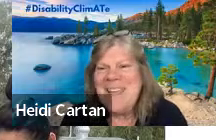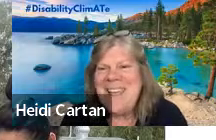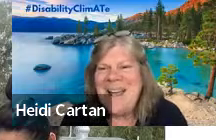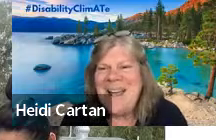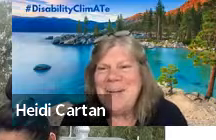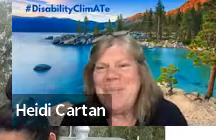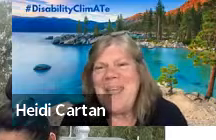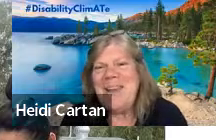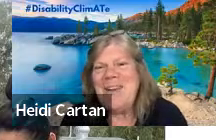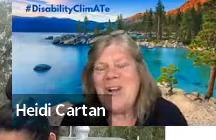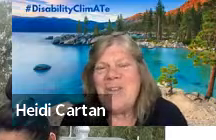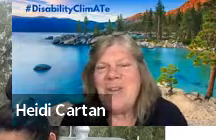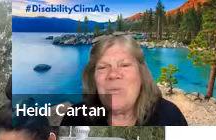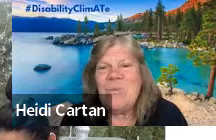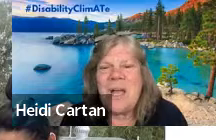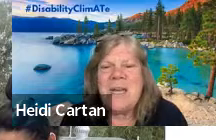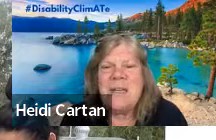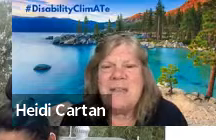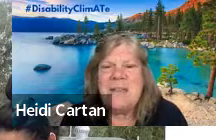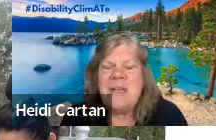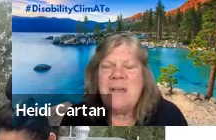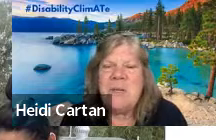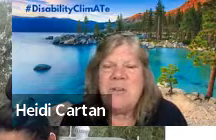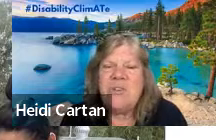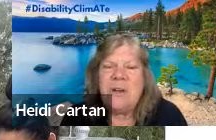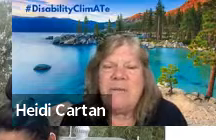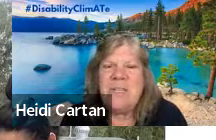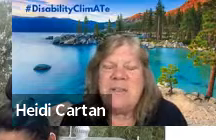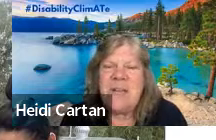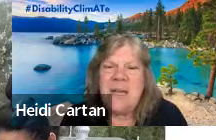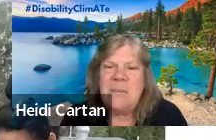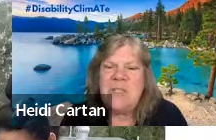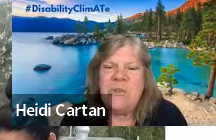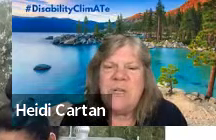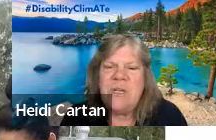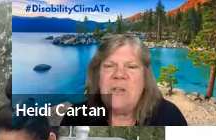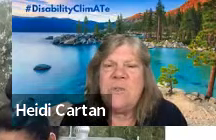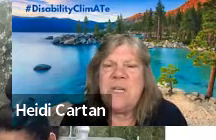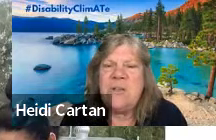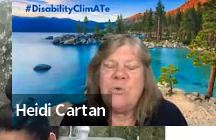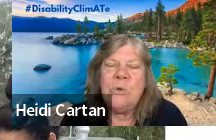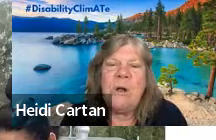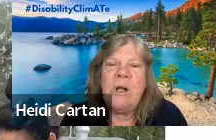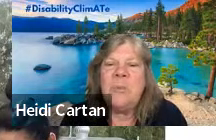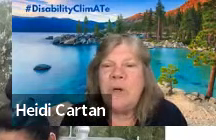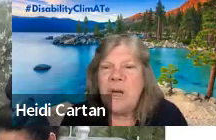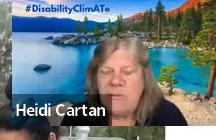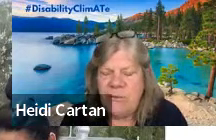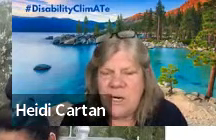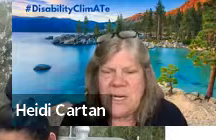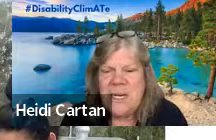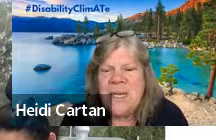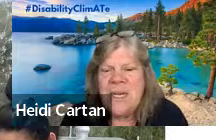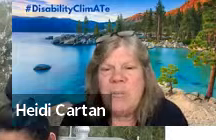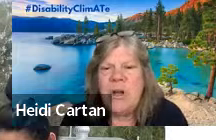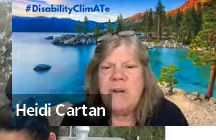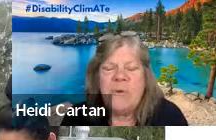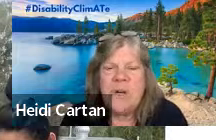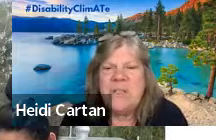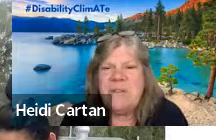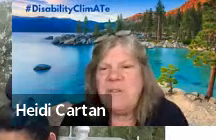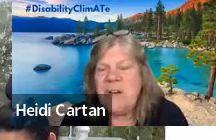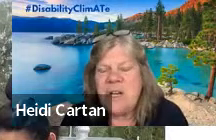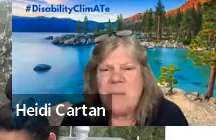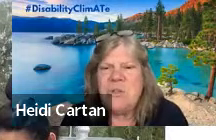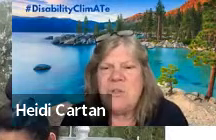farm. And on the right is an image of this same student using a tool called a broad fork. A broad